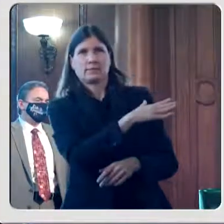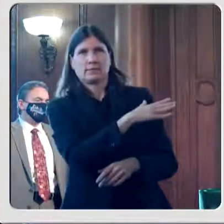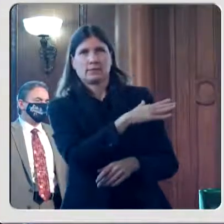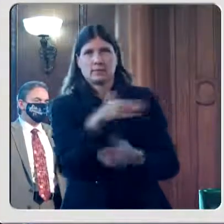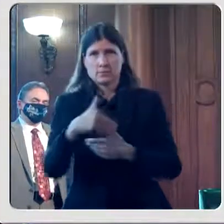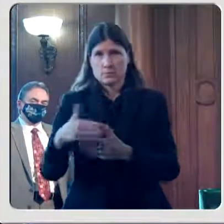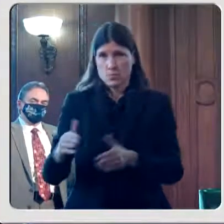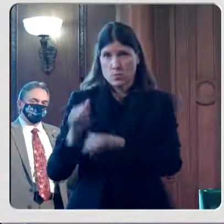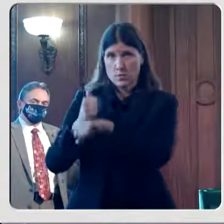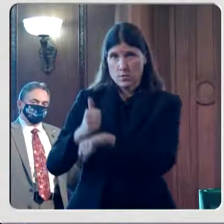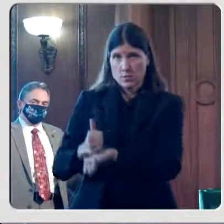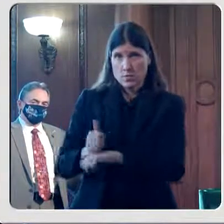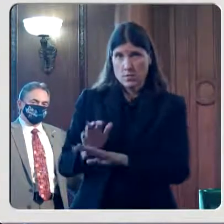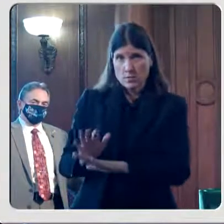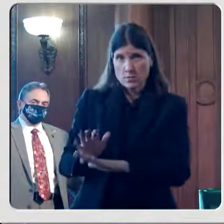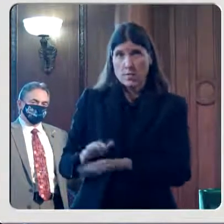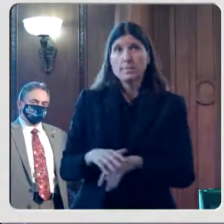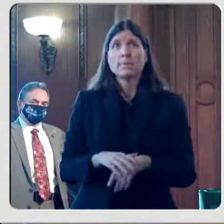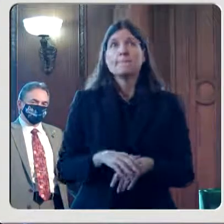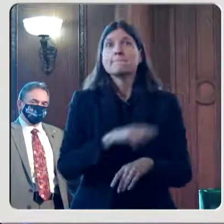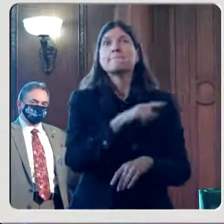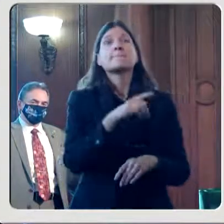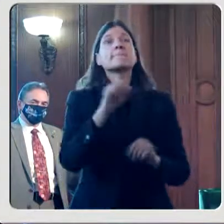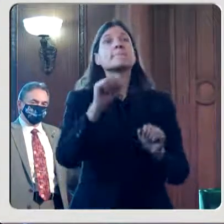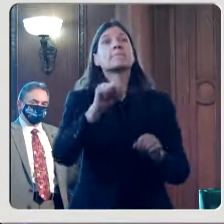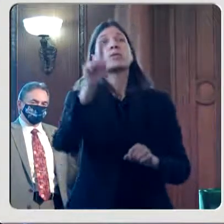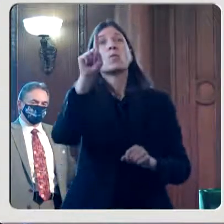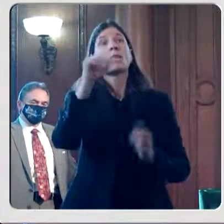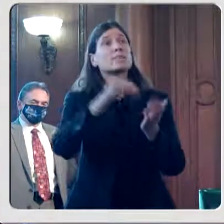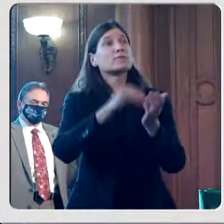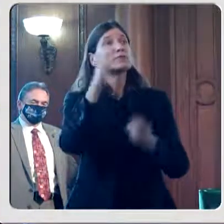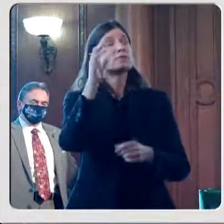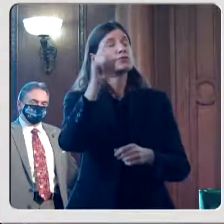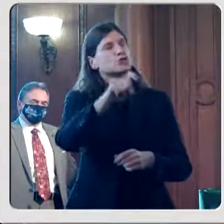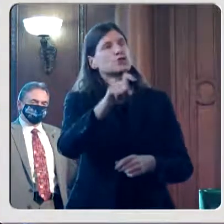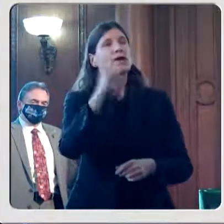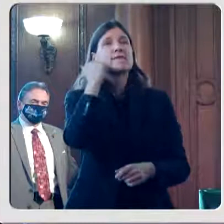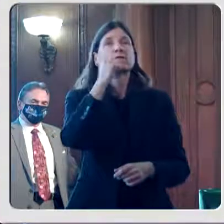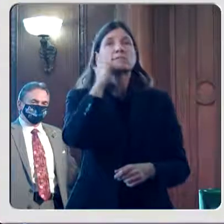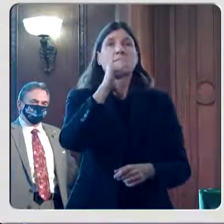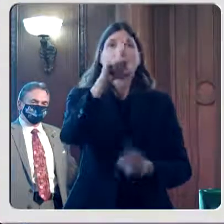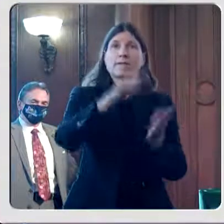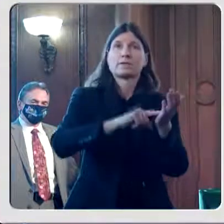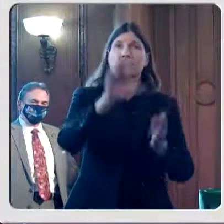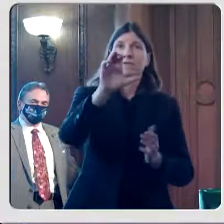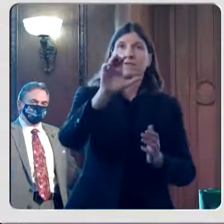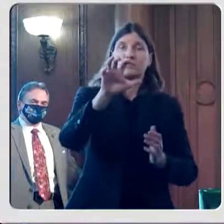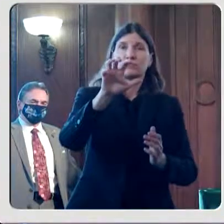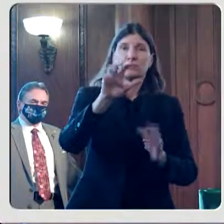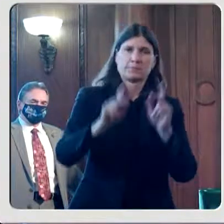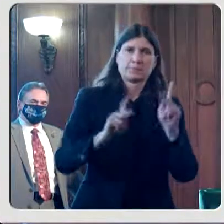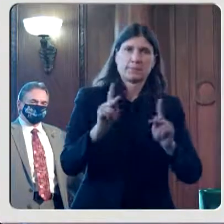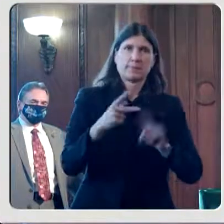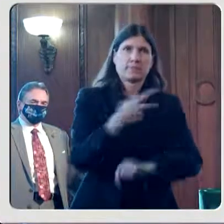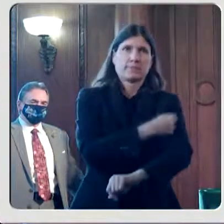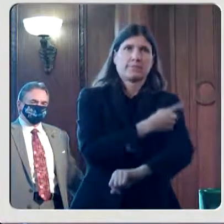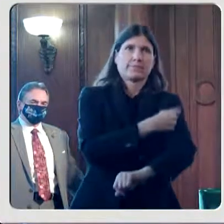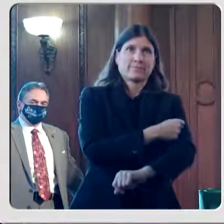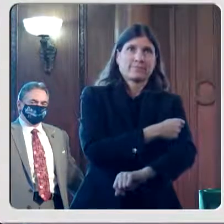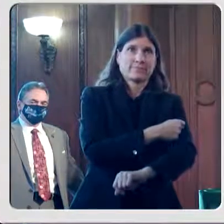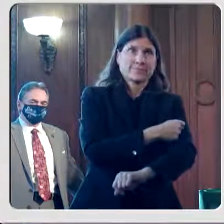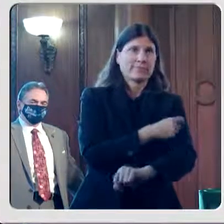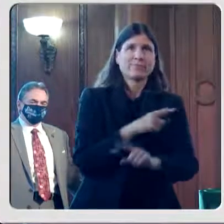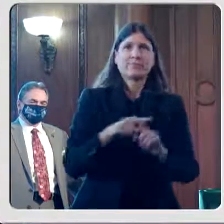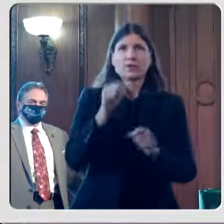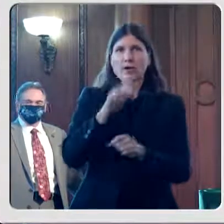be, 8 to 10,000 a week. And so if we knew that we were going to get 8 to 10,000 for